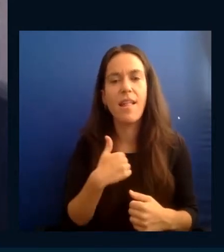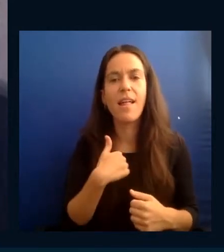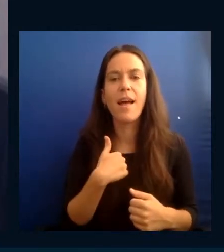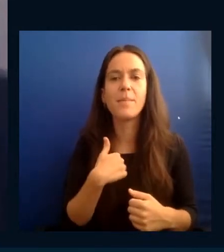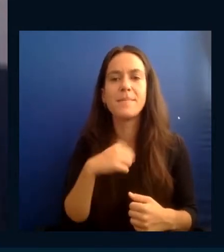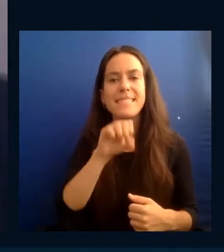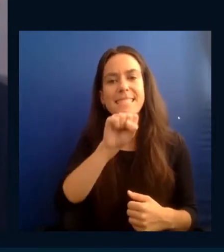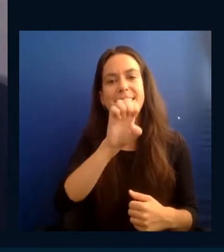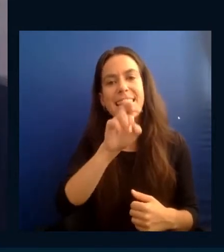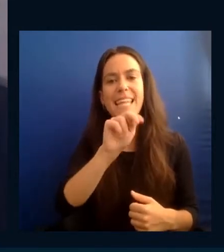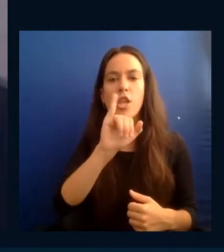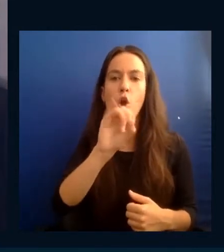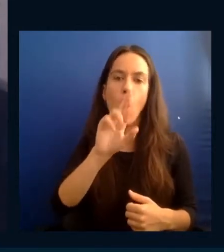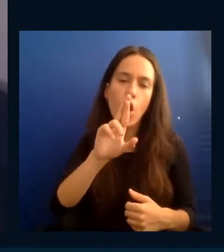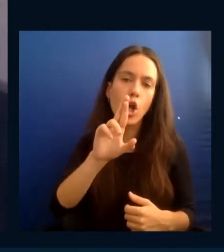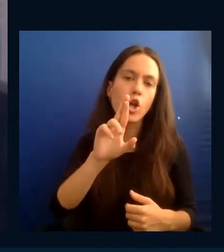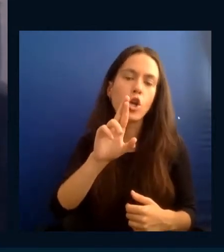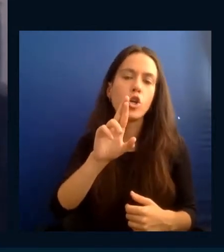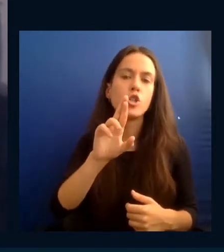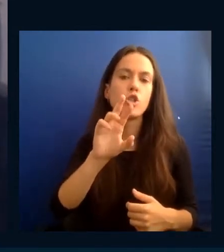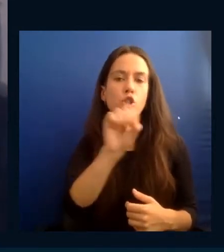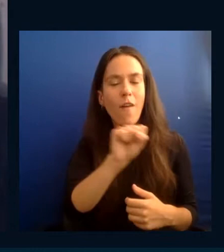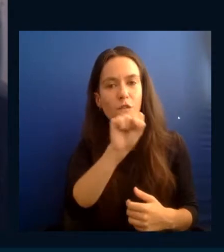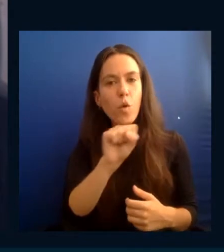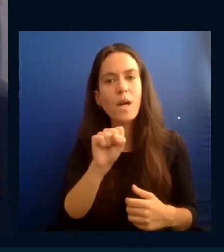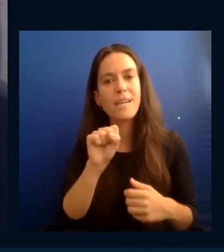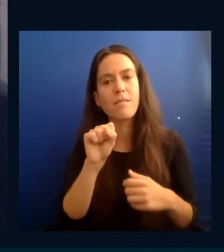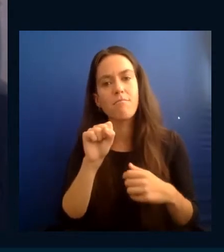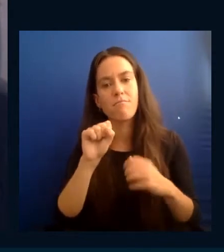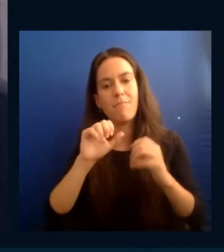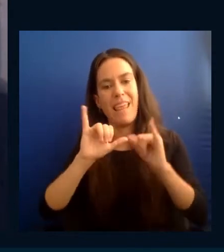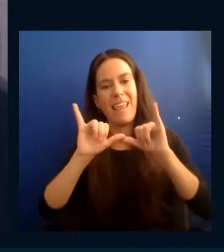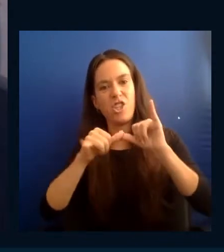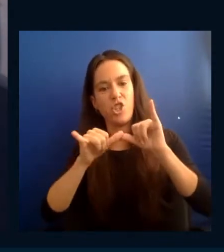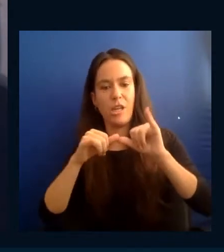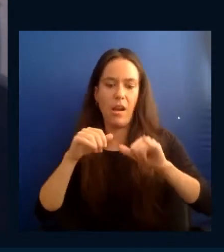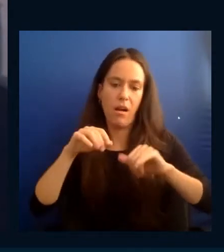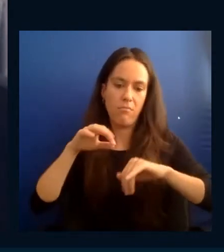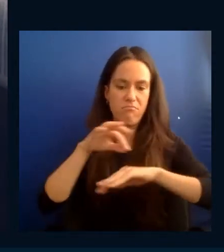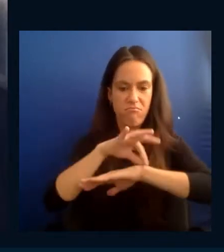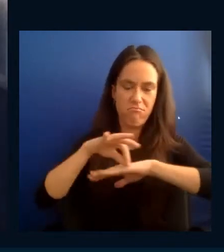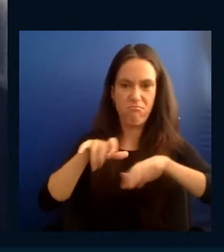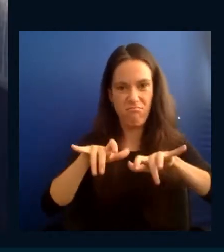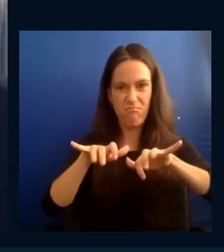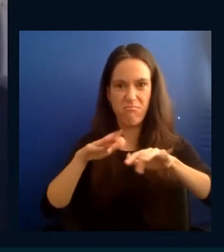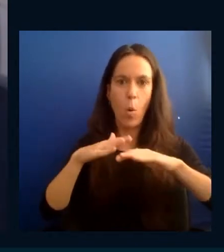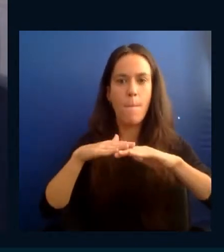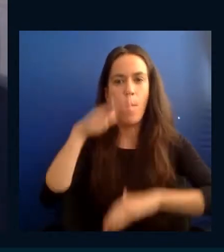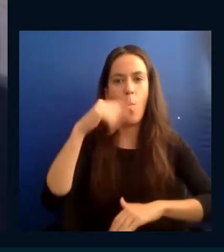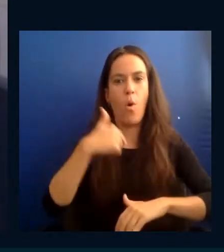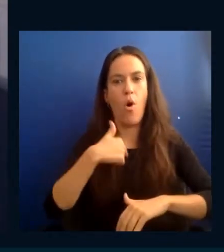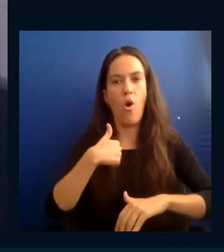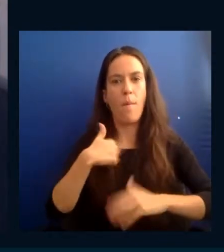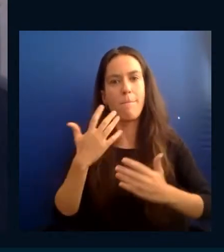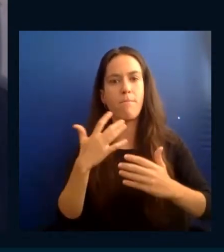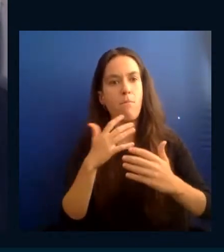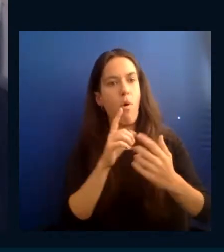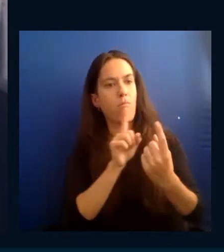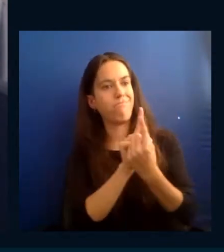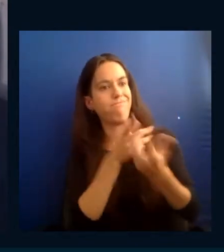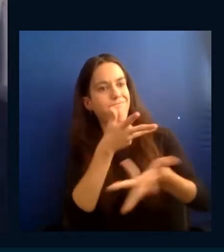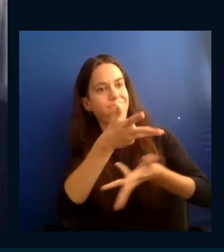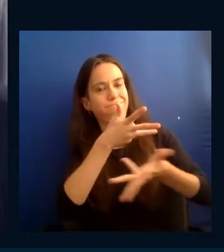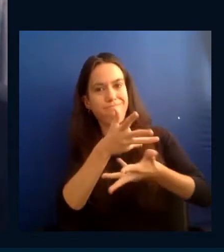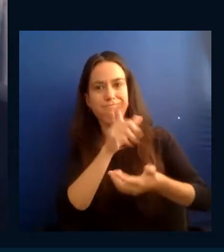engineer at Microsoft. So I actually work in the engineering side, more or less. So I'm very much build with, code with customers. So I